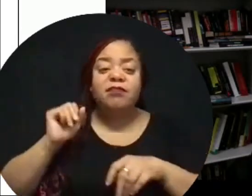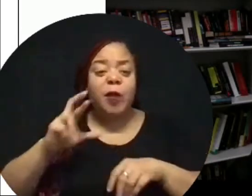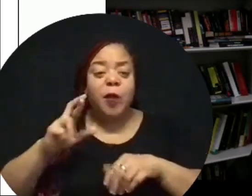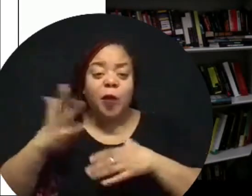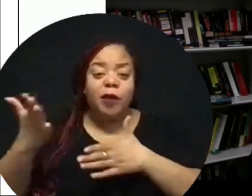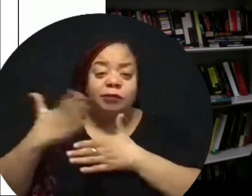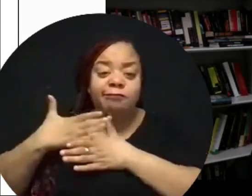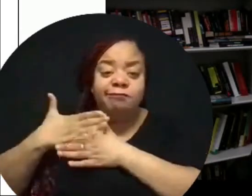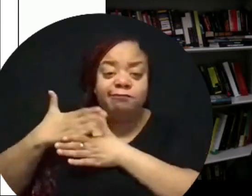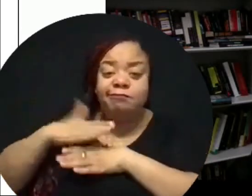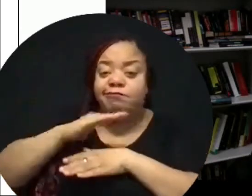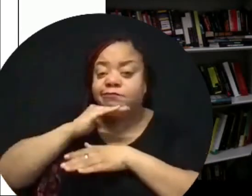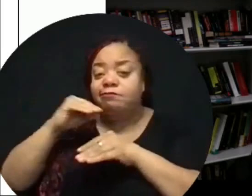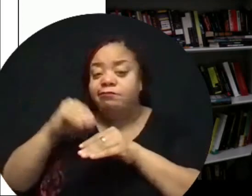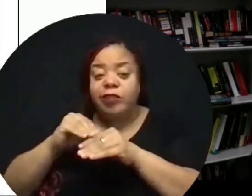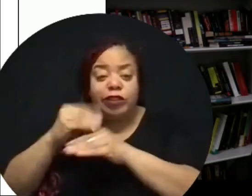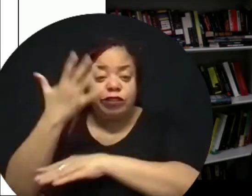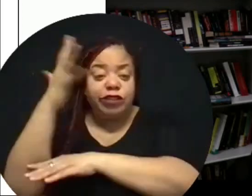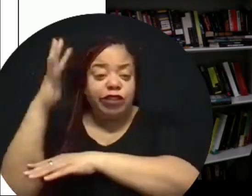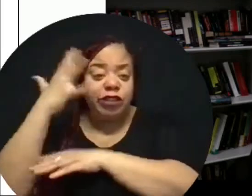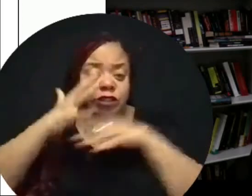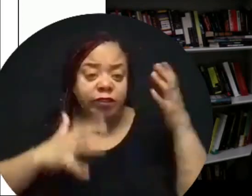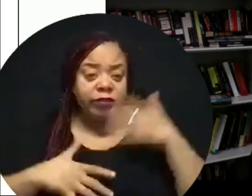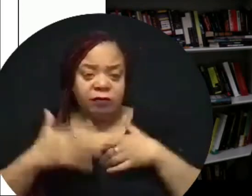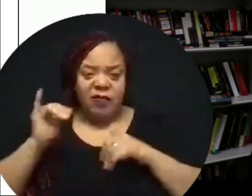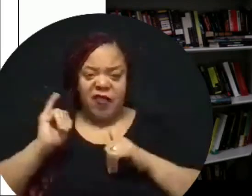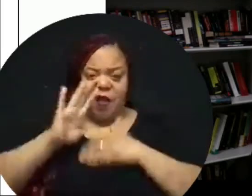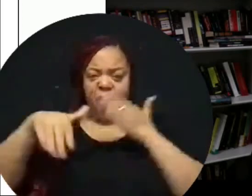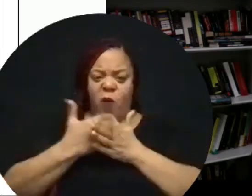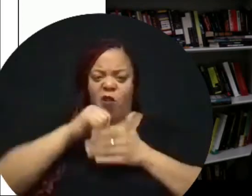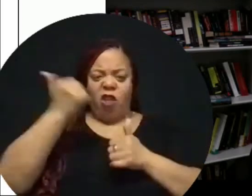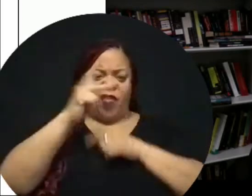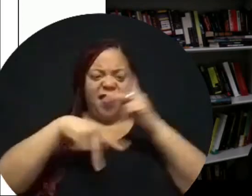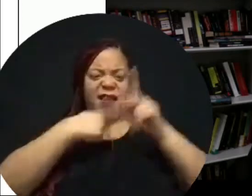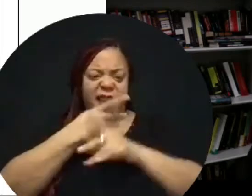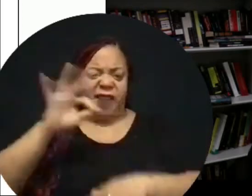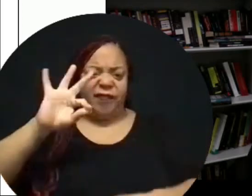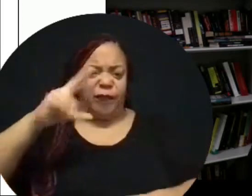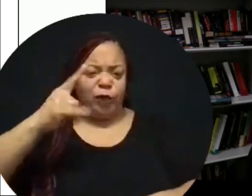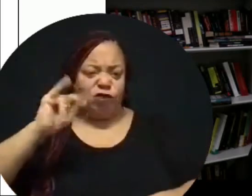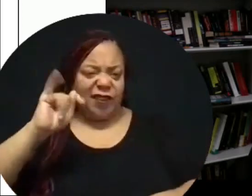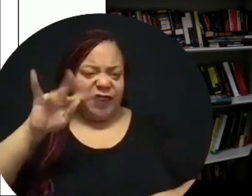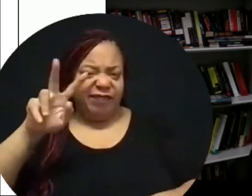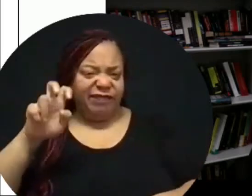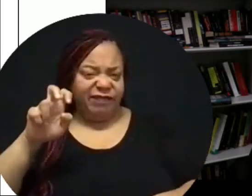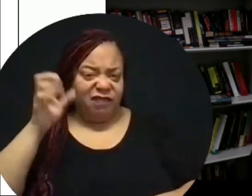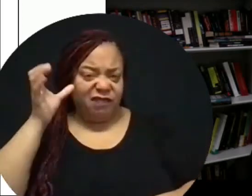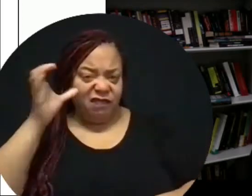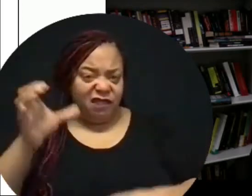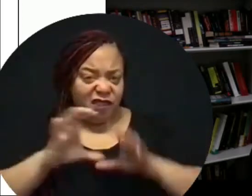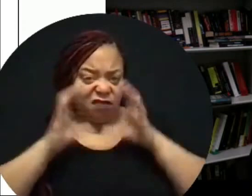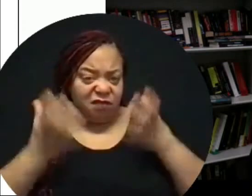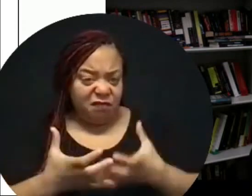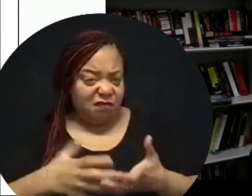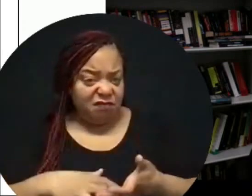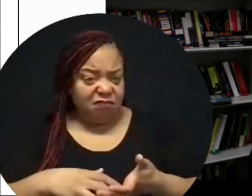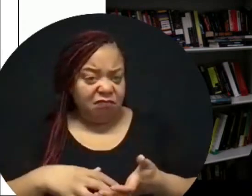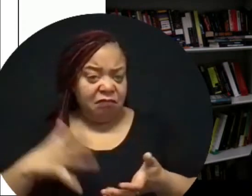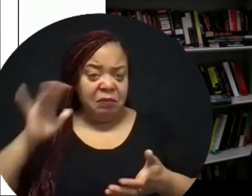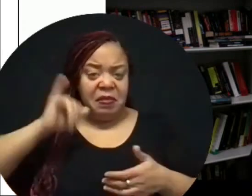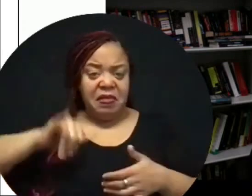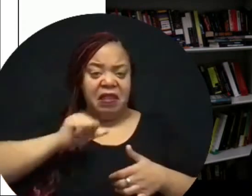things. But I think also a kind of Black commons where Black people fish, engage the